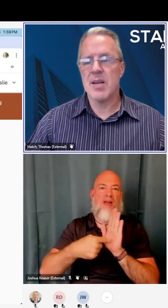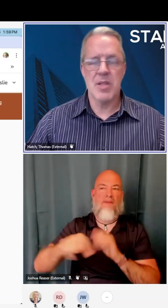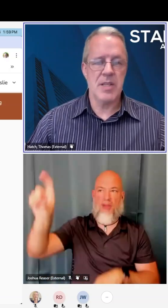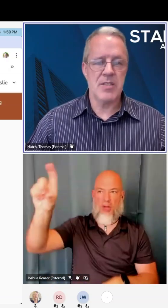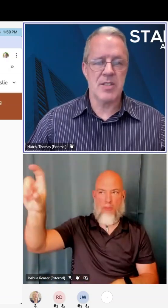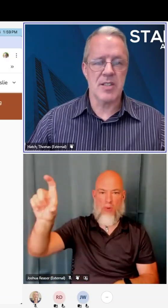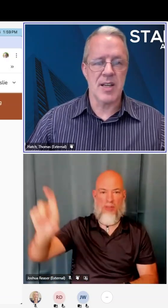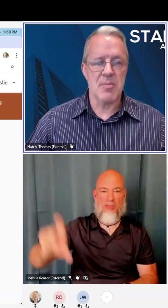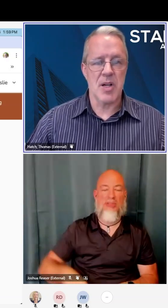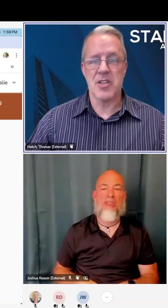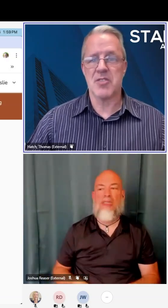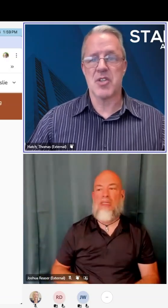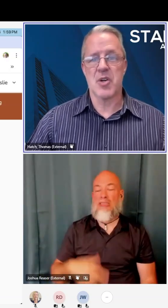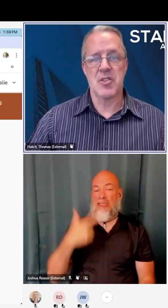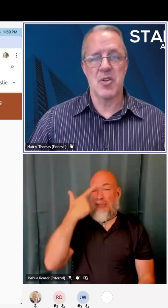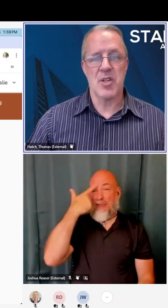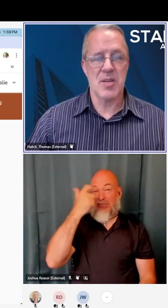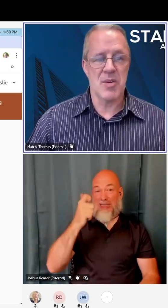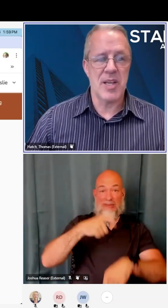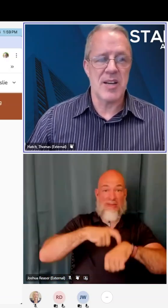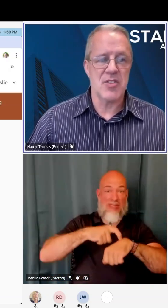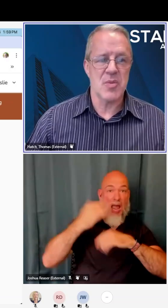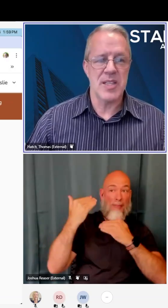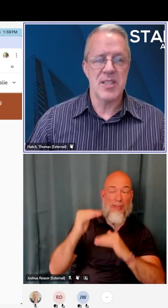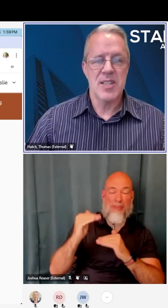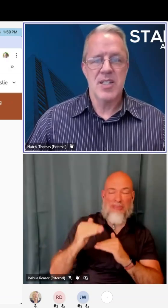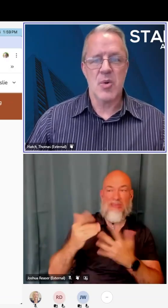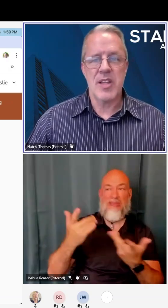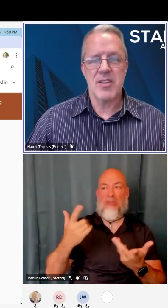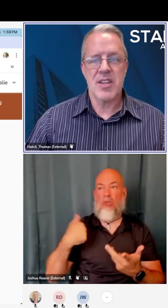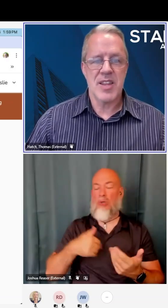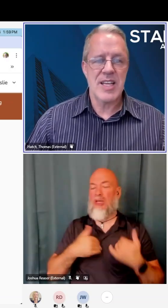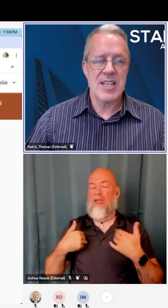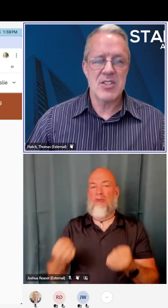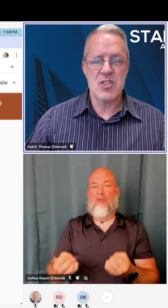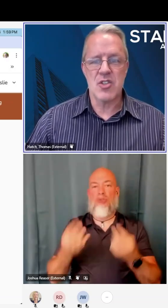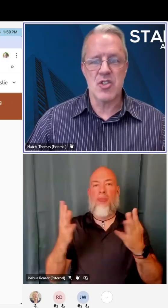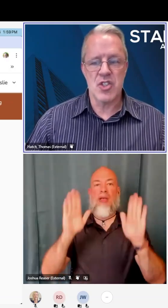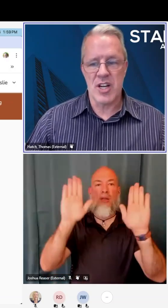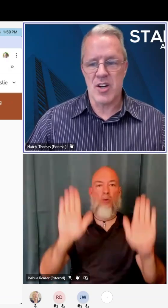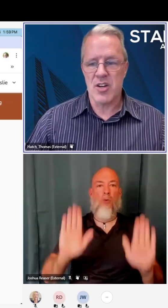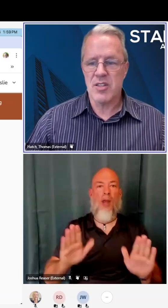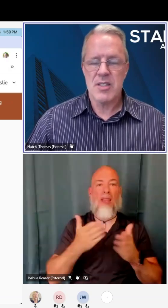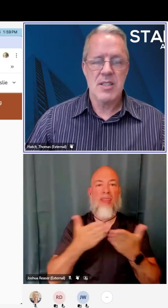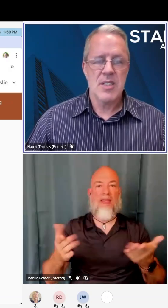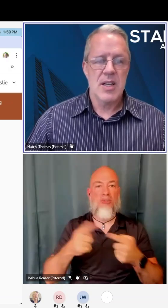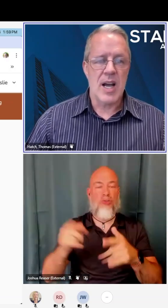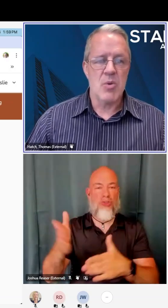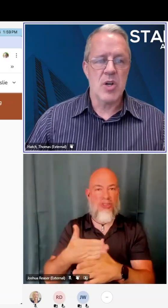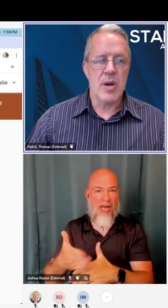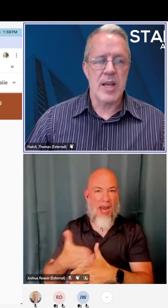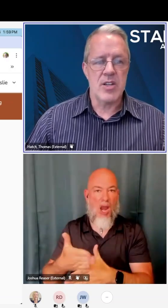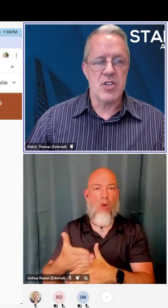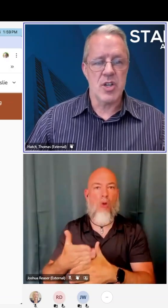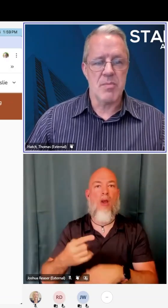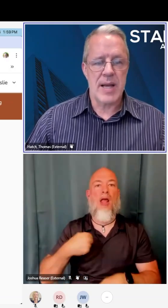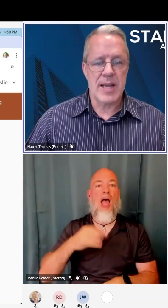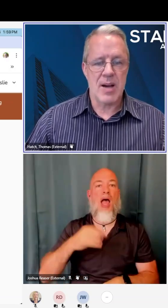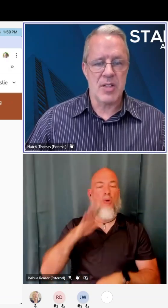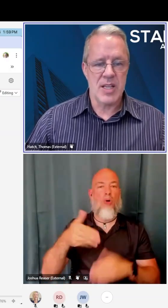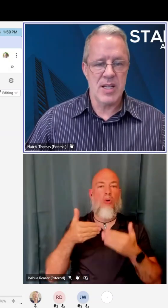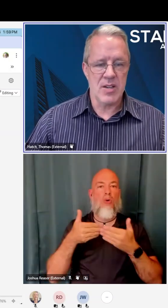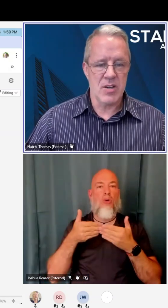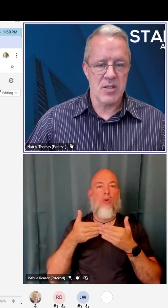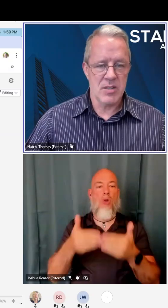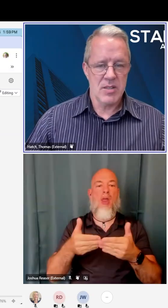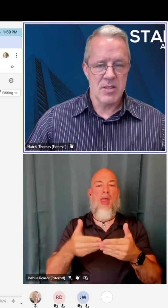due to time limits, and I apologize for going so long, but we have so many great things to share, I will go ahead and jump back